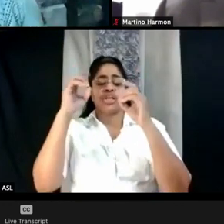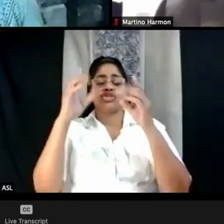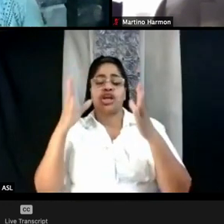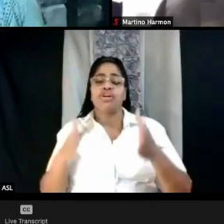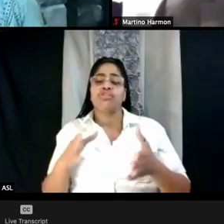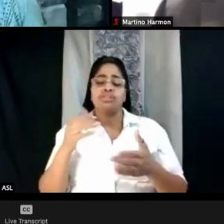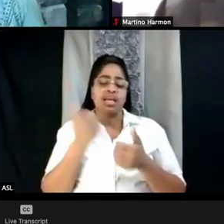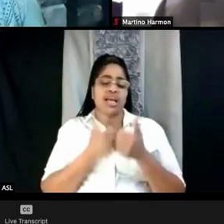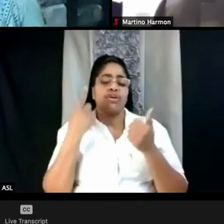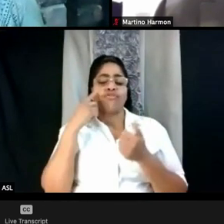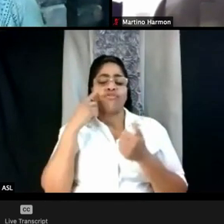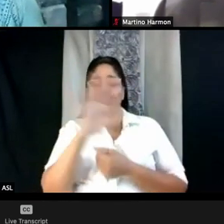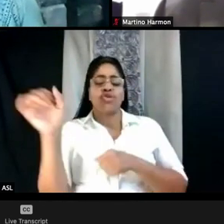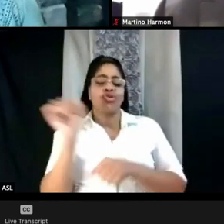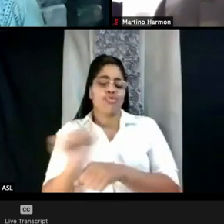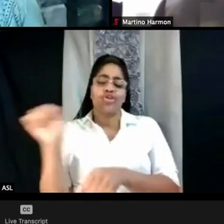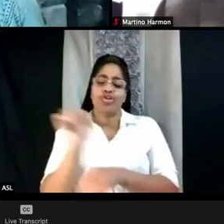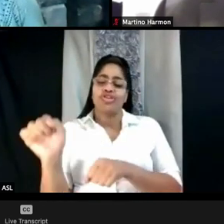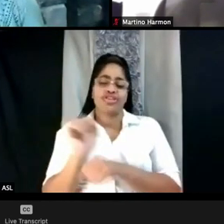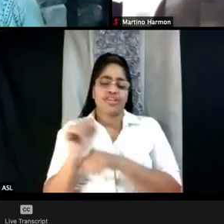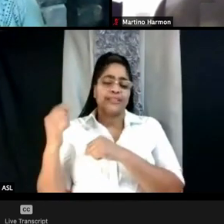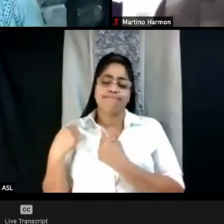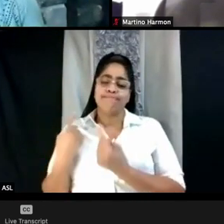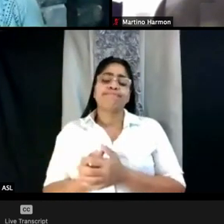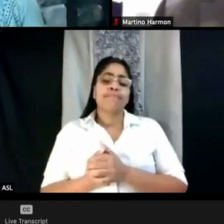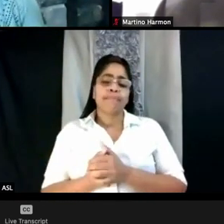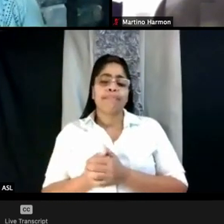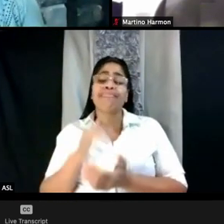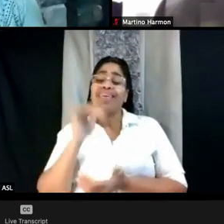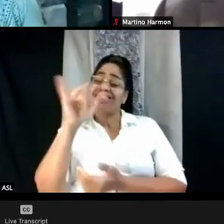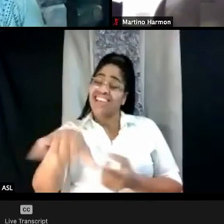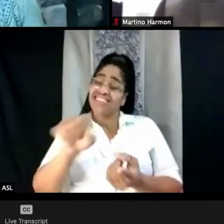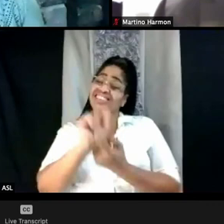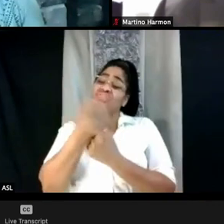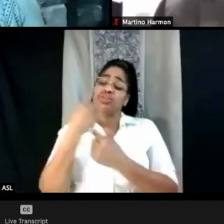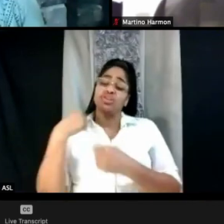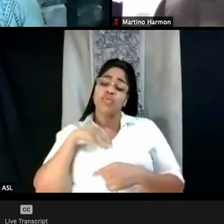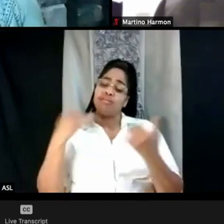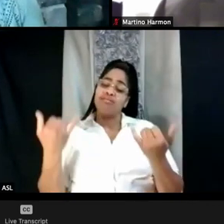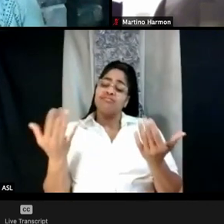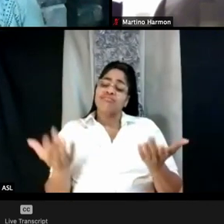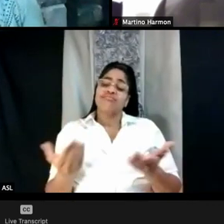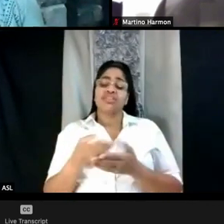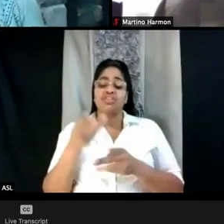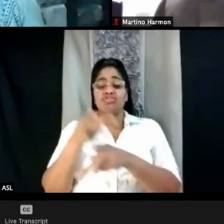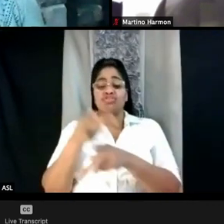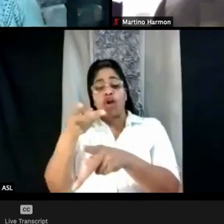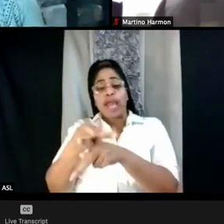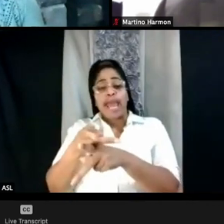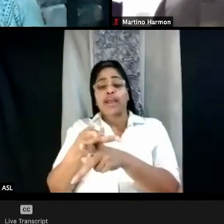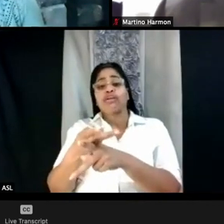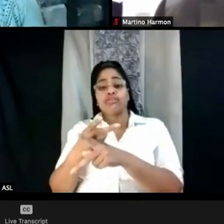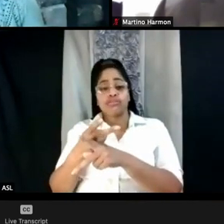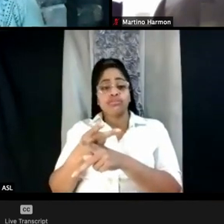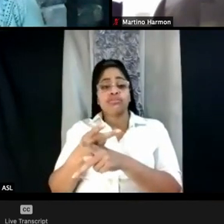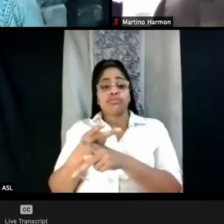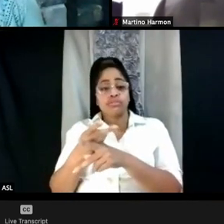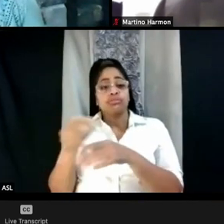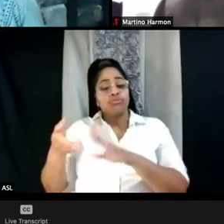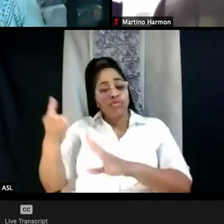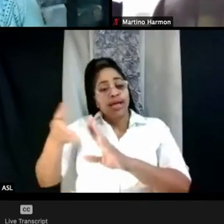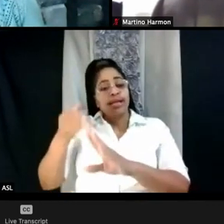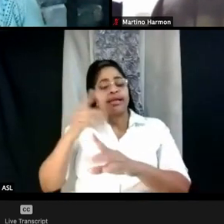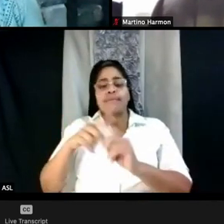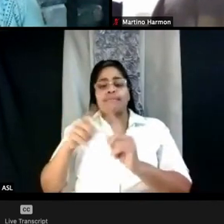they're doing. So that's the situation that we're in right now. Childcare is running, but at